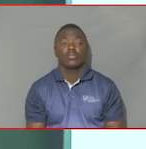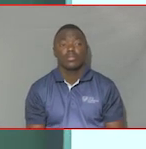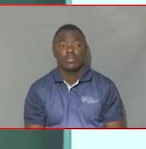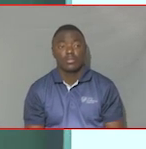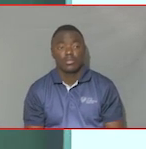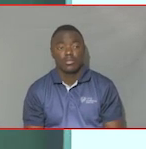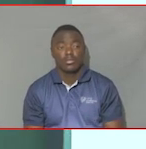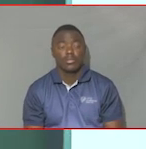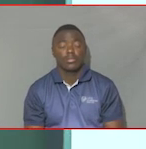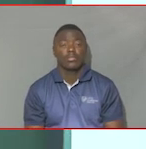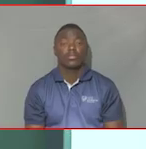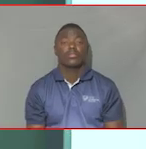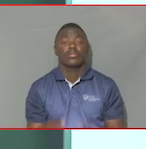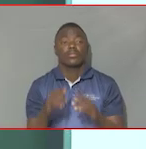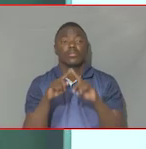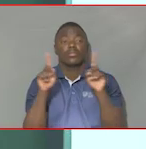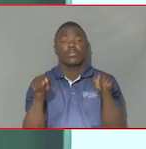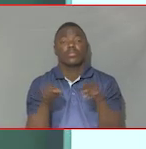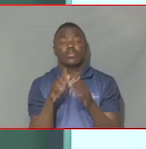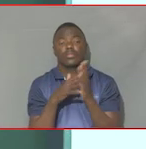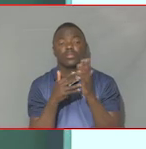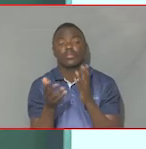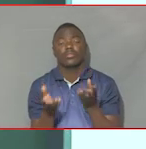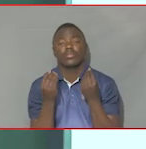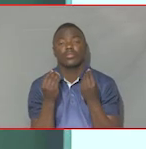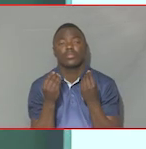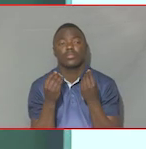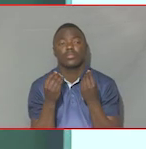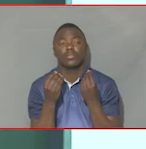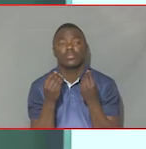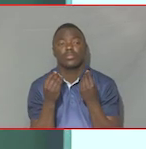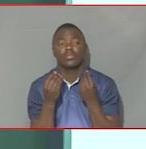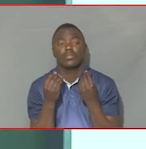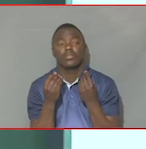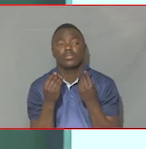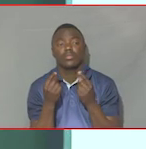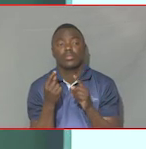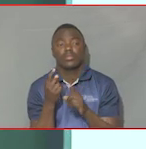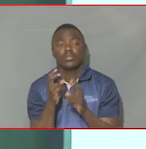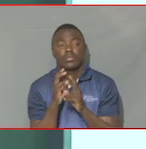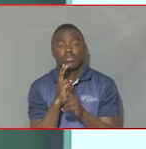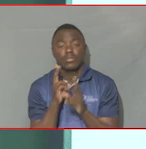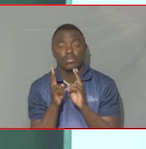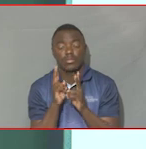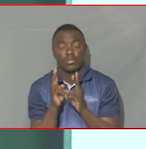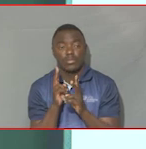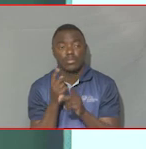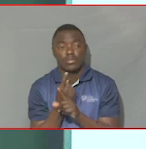The box and the whisker and the ogive, grade 11 work. And grade 12, the regression line.